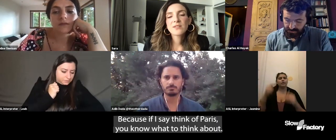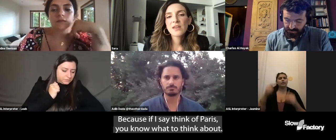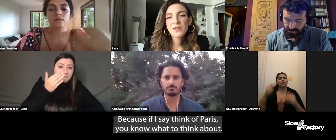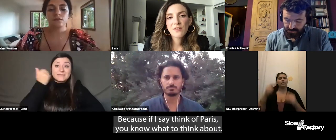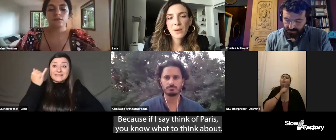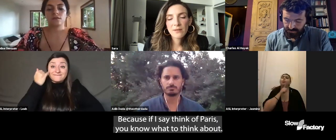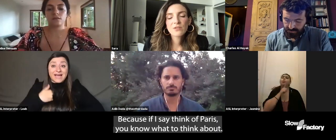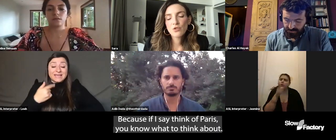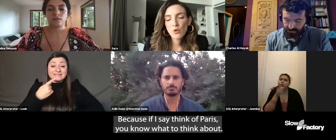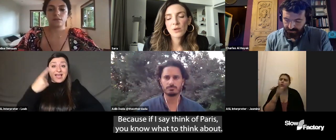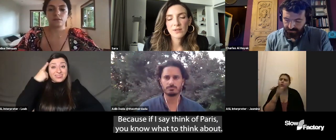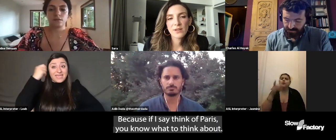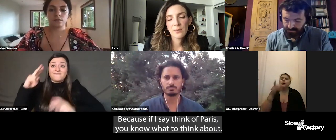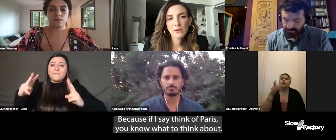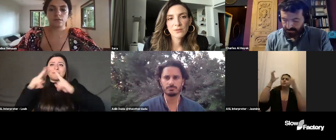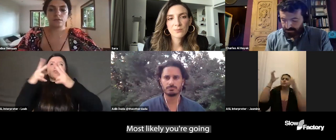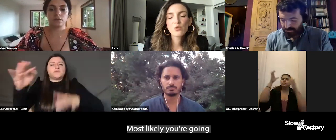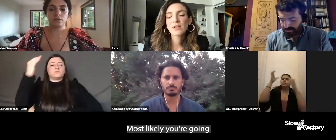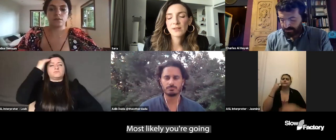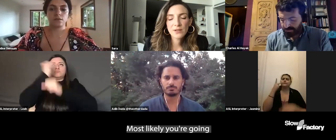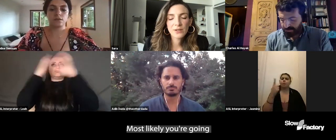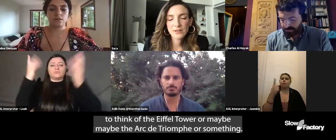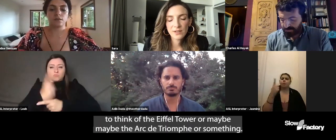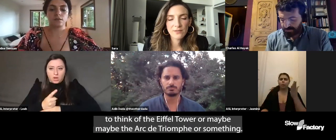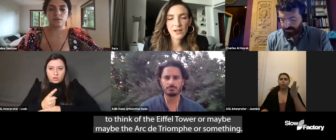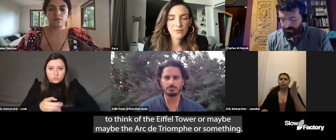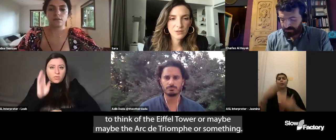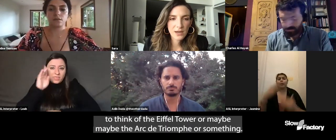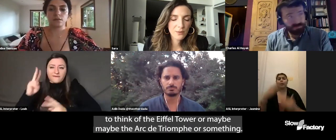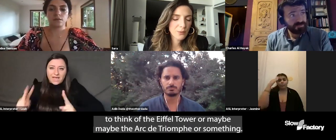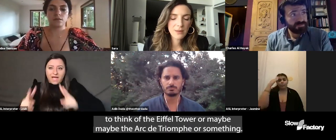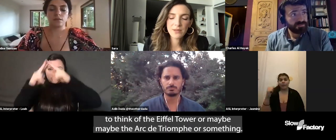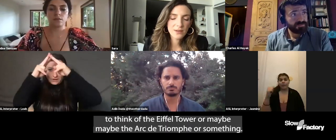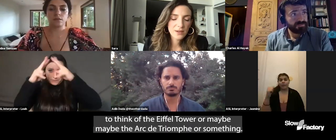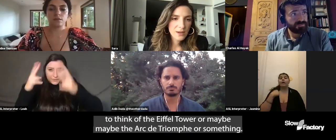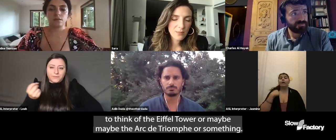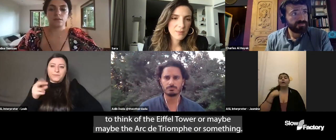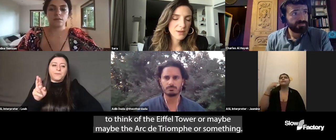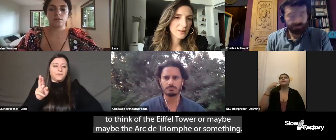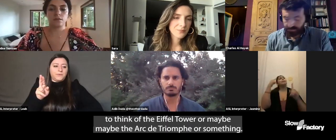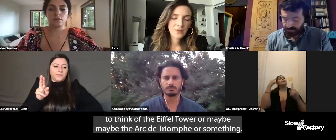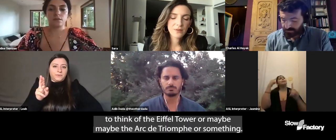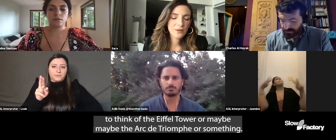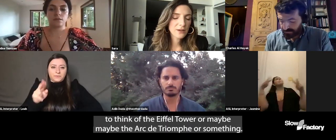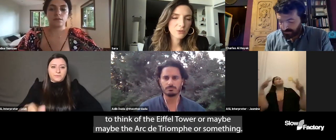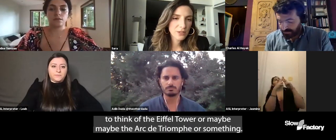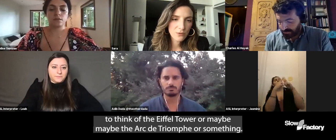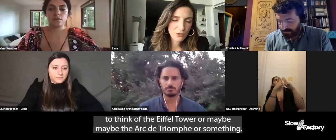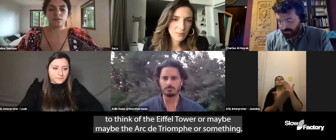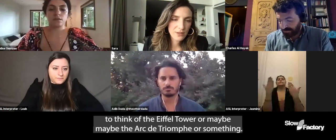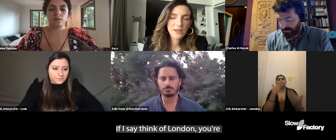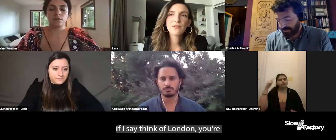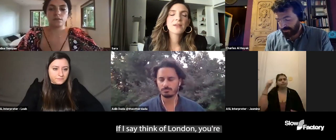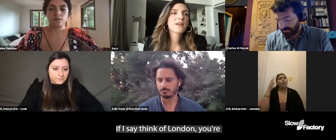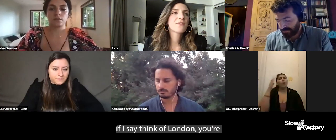Because if I say, think of Paris, you know what to think about. Most likely you're gonna think of the Eiffel Tower or maybe the Arc de Triomphe